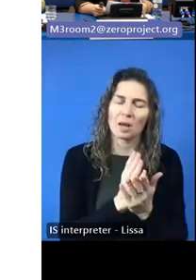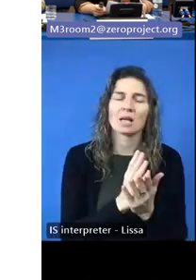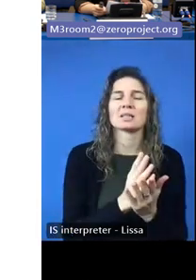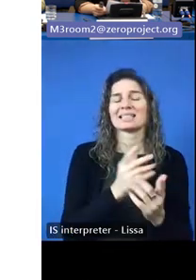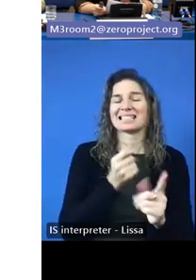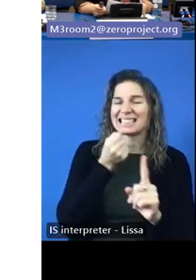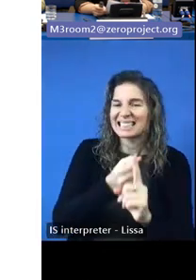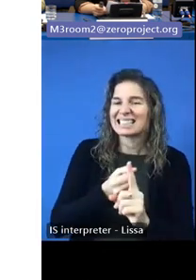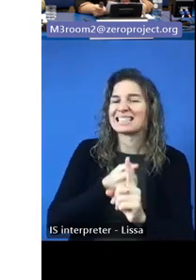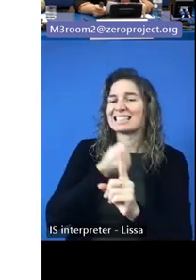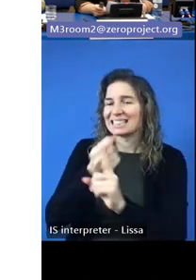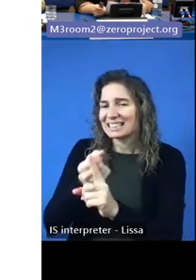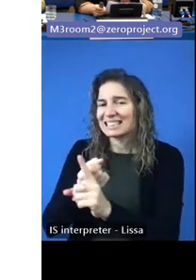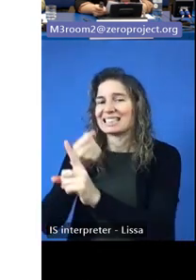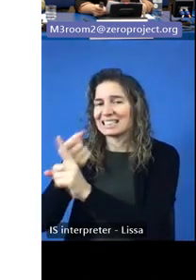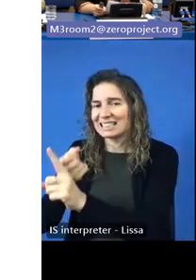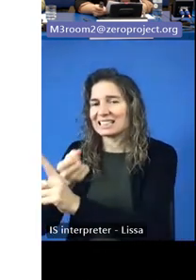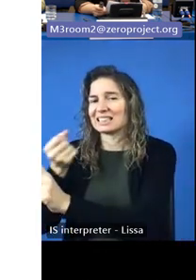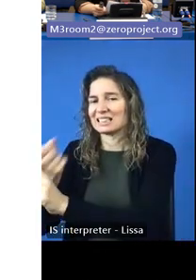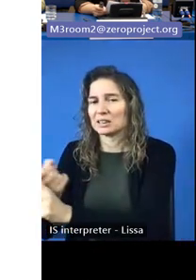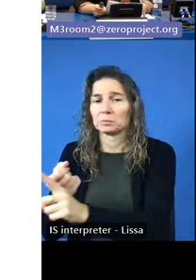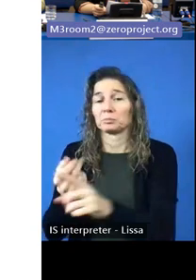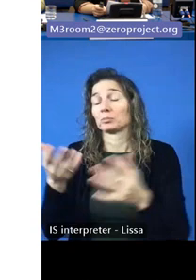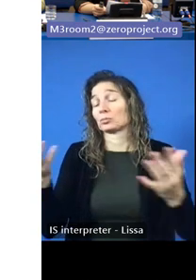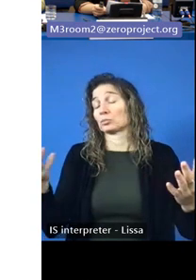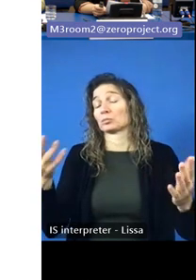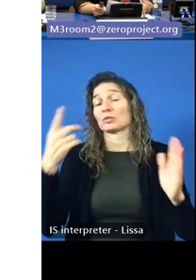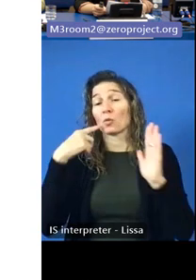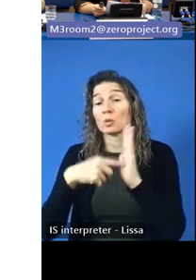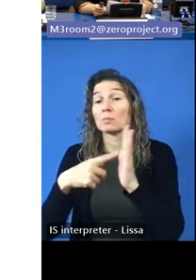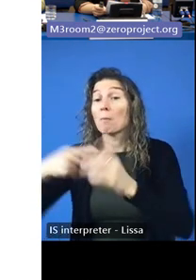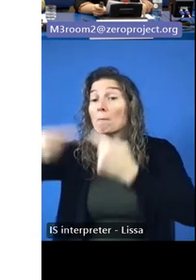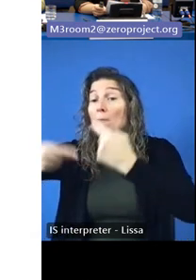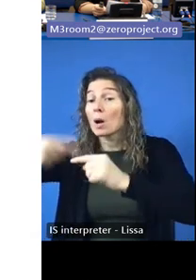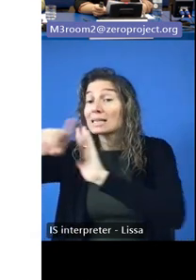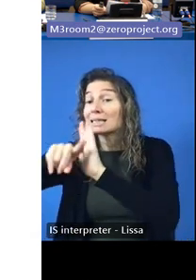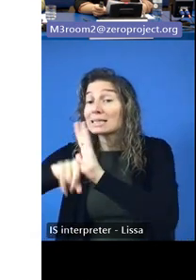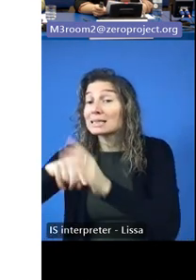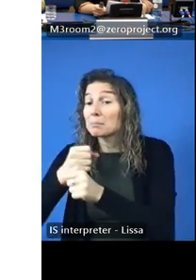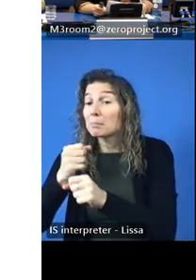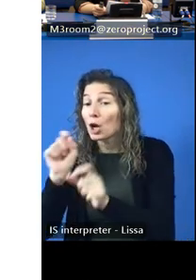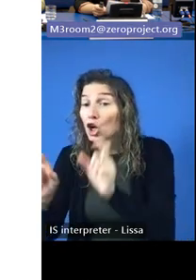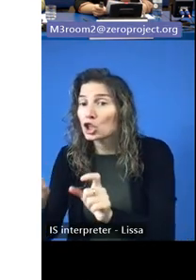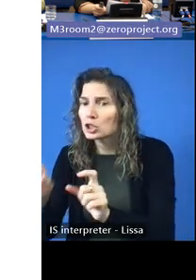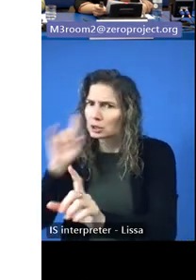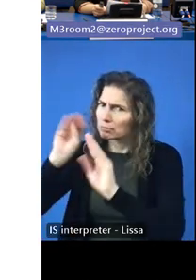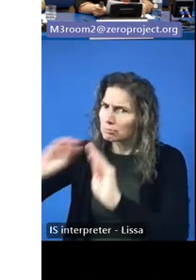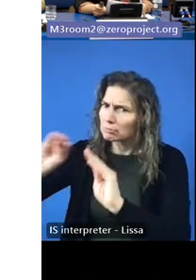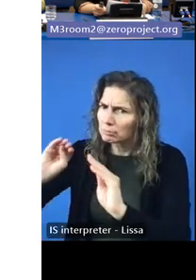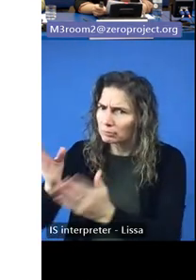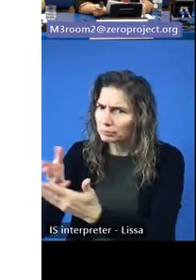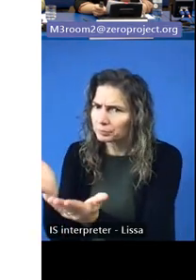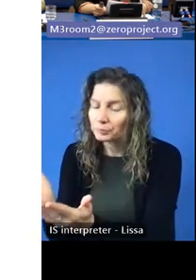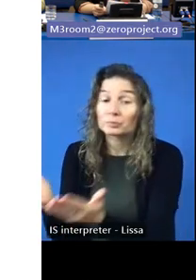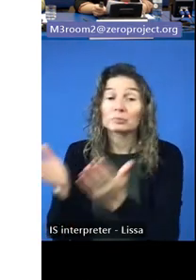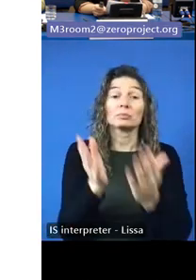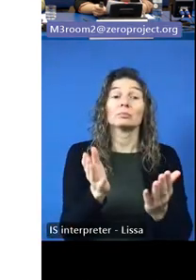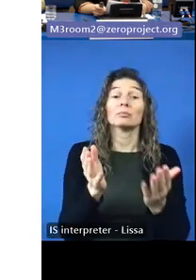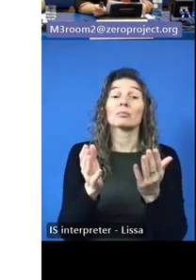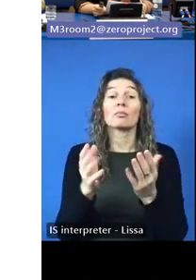on the context, this could include reaching out to policymakers to educate them, providing technical input